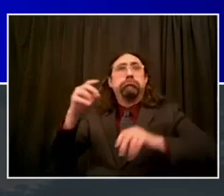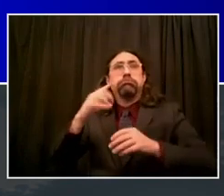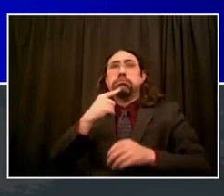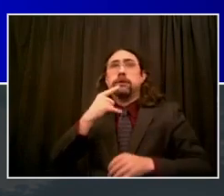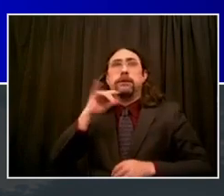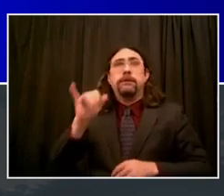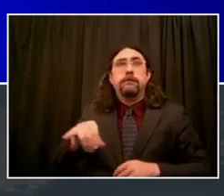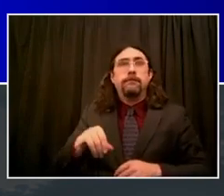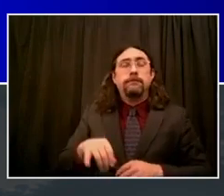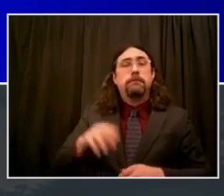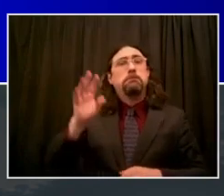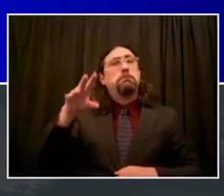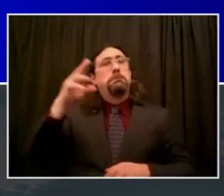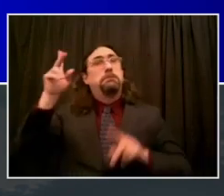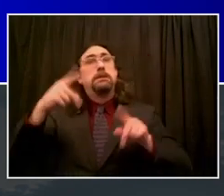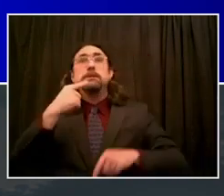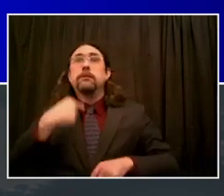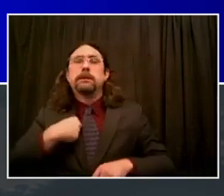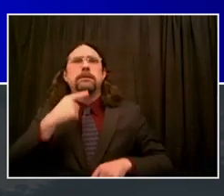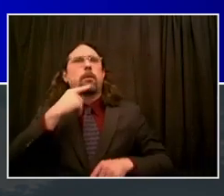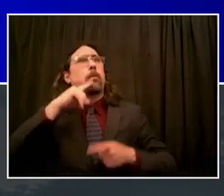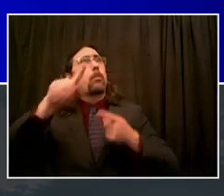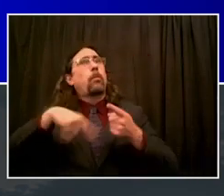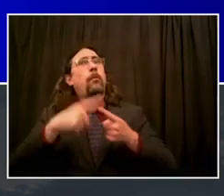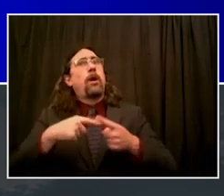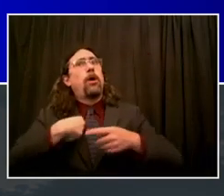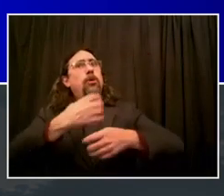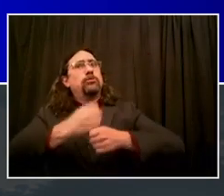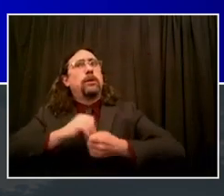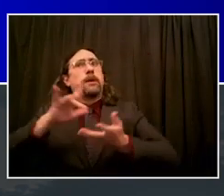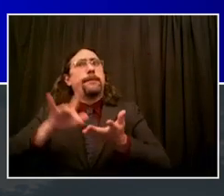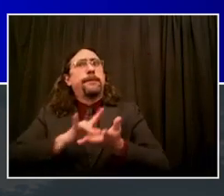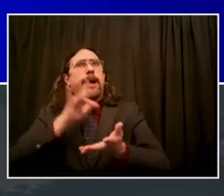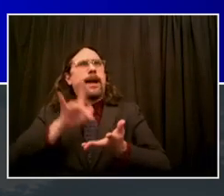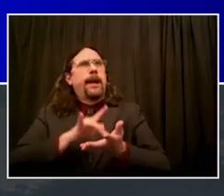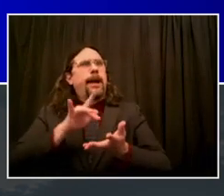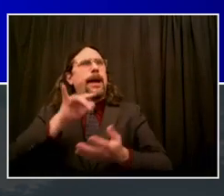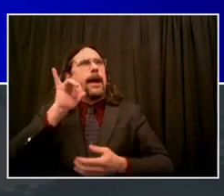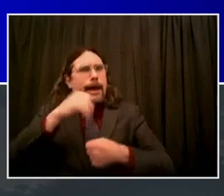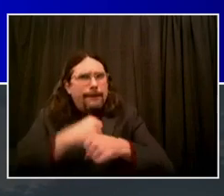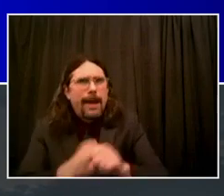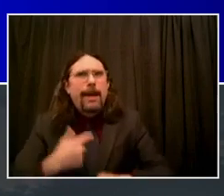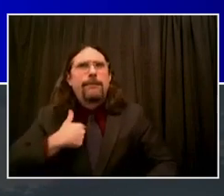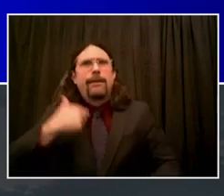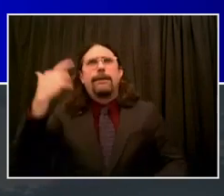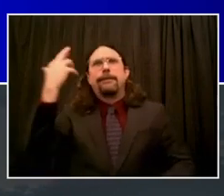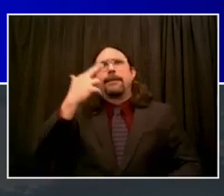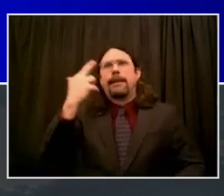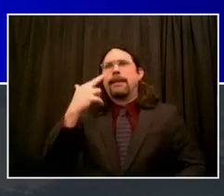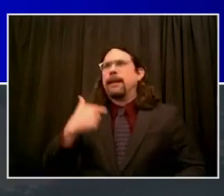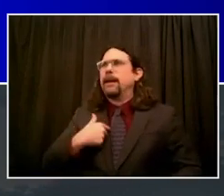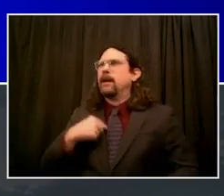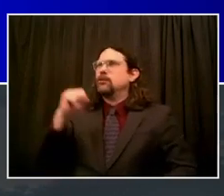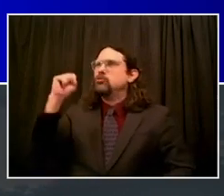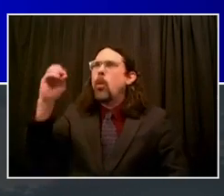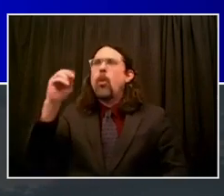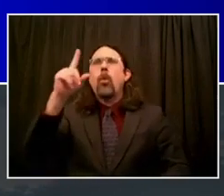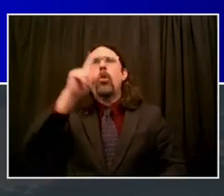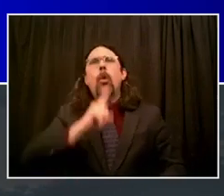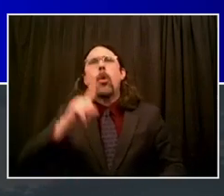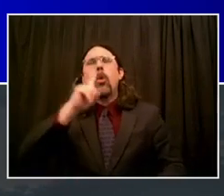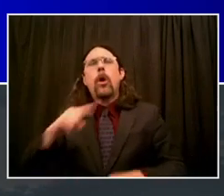without visits from my children. It's like a connection to the outside without the fear of catching the